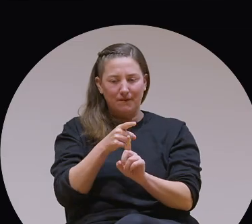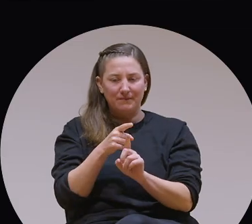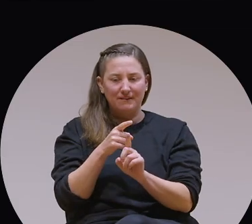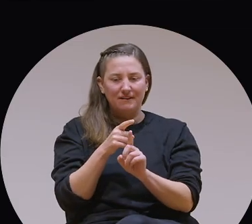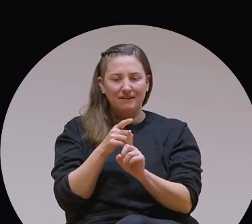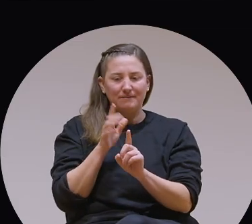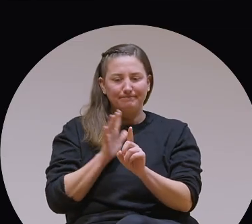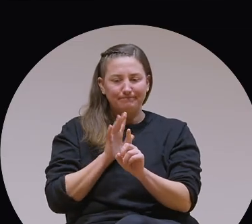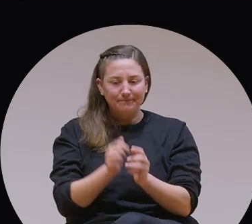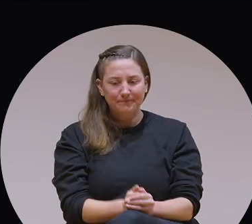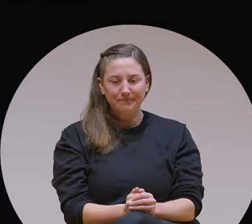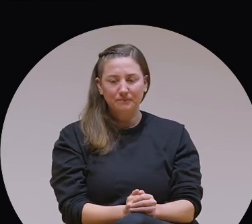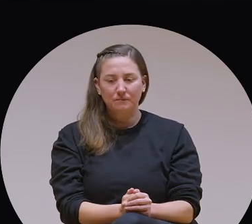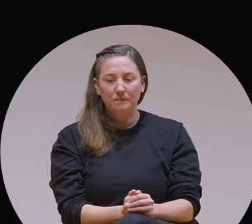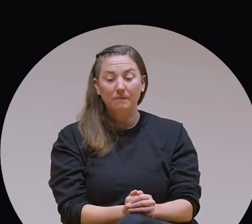Cyclades.